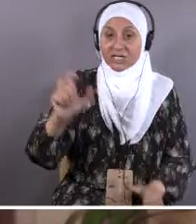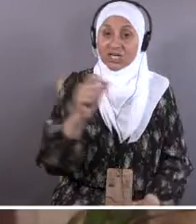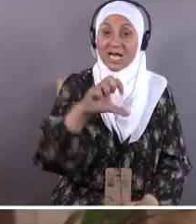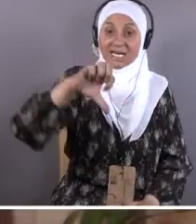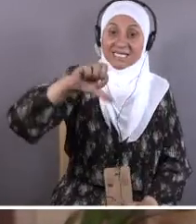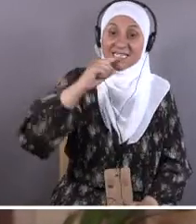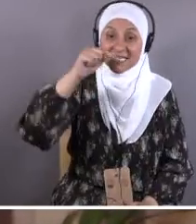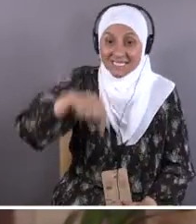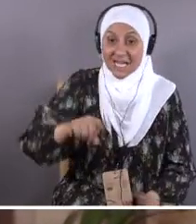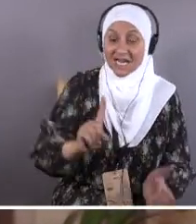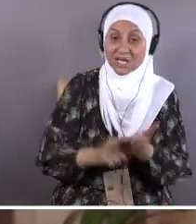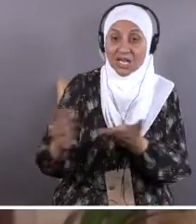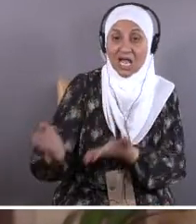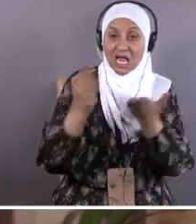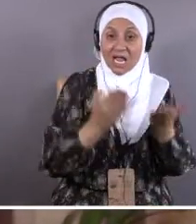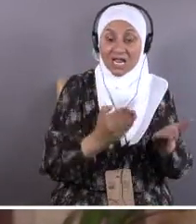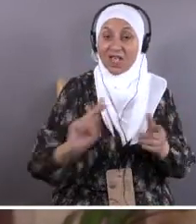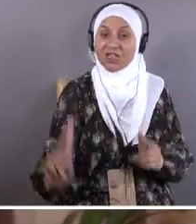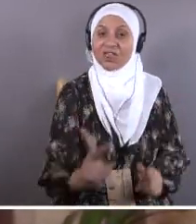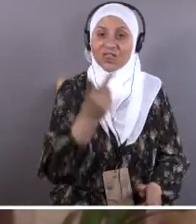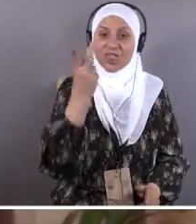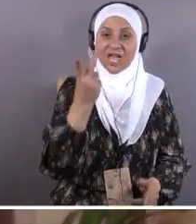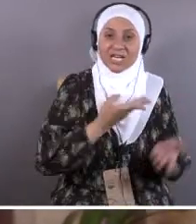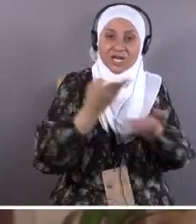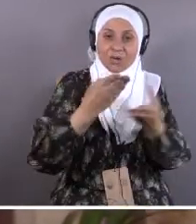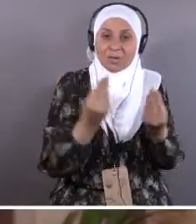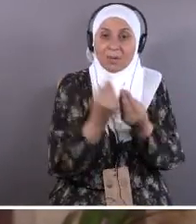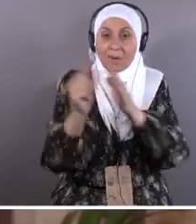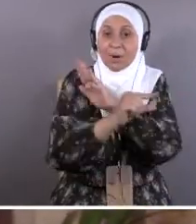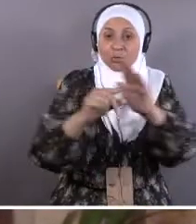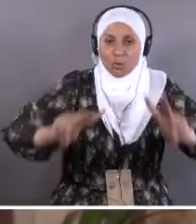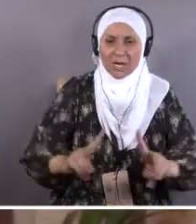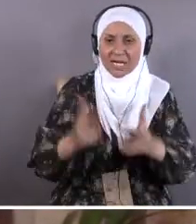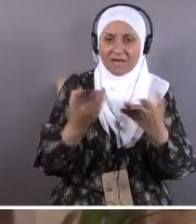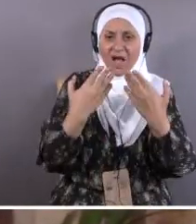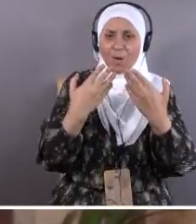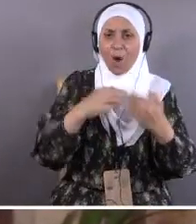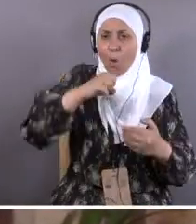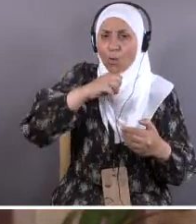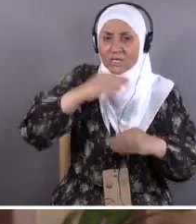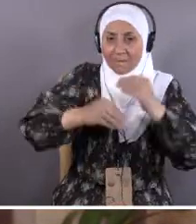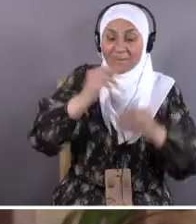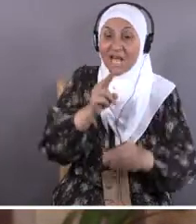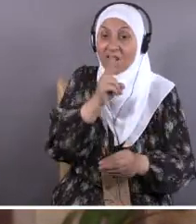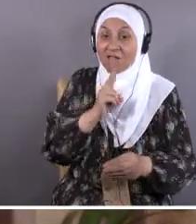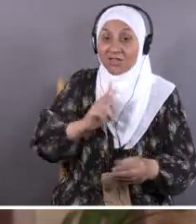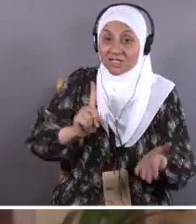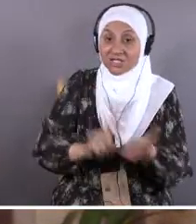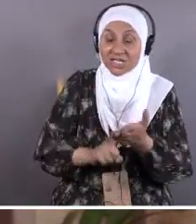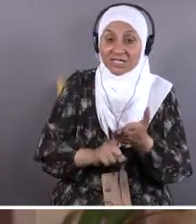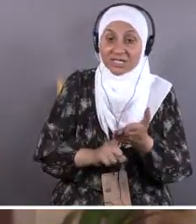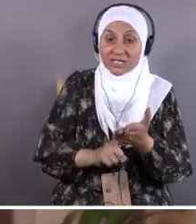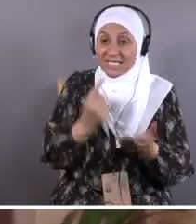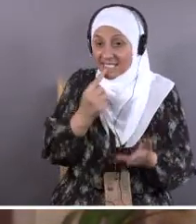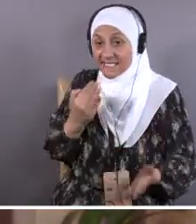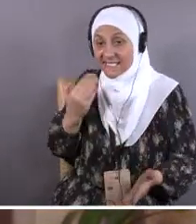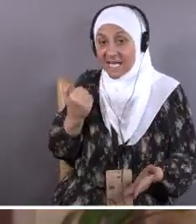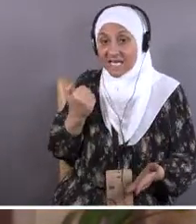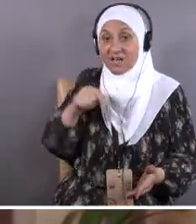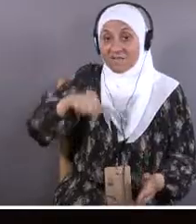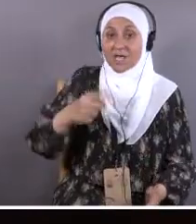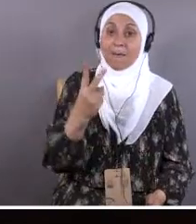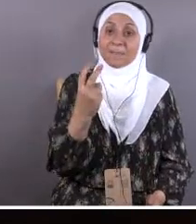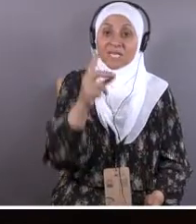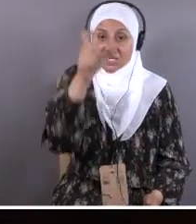the second Qatar National Dialogue on Climate Change, which last year saw over 200 participants coming together to focus on